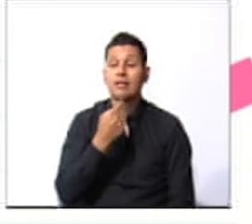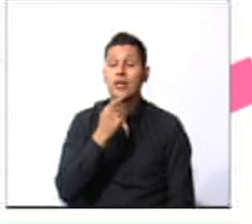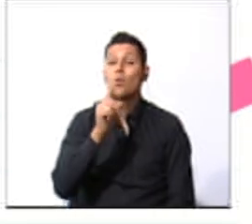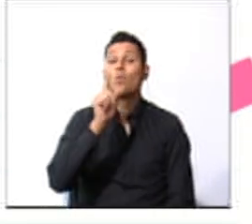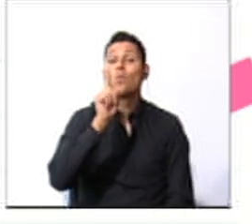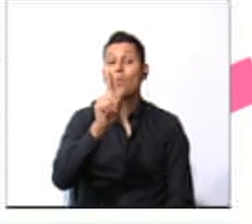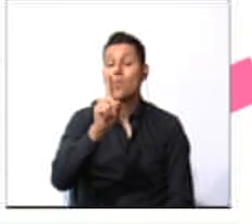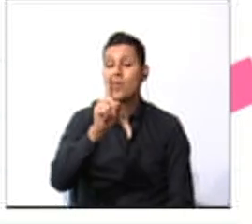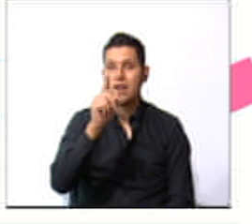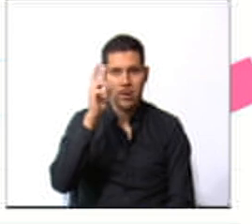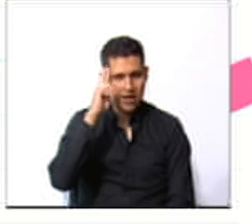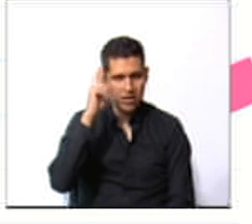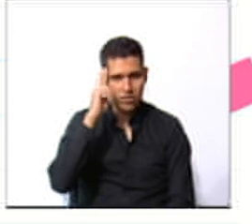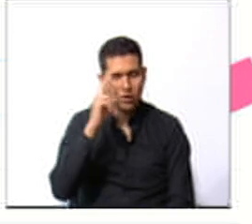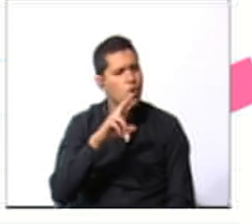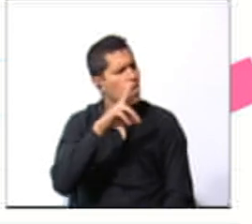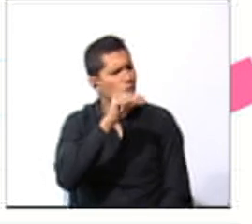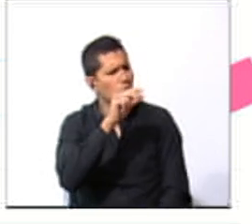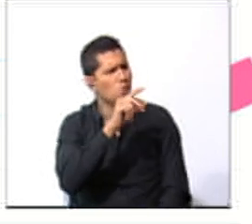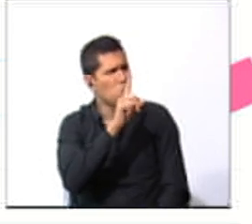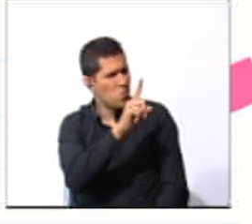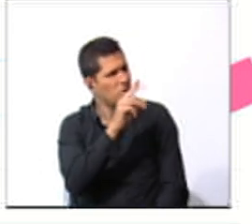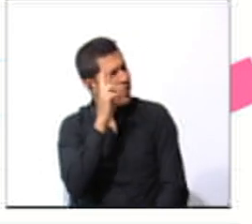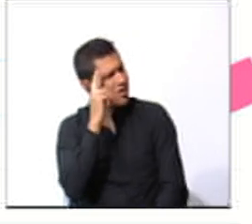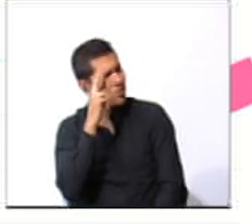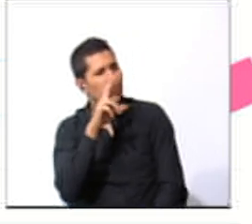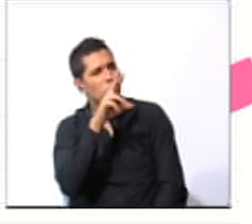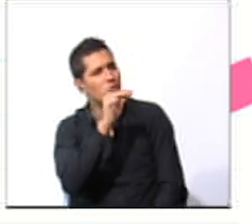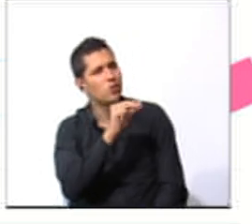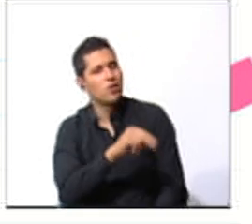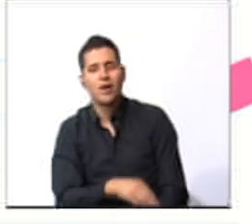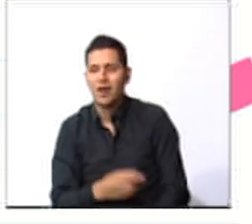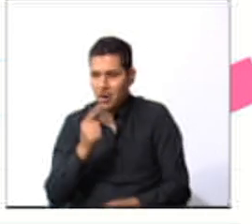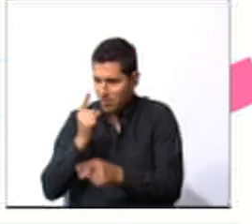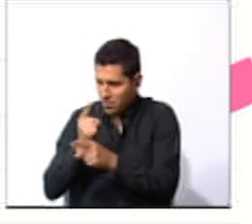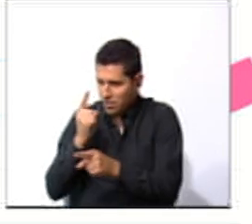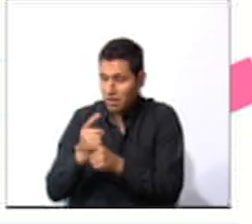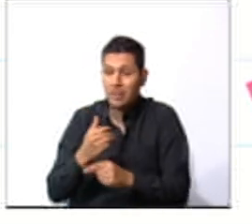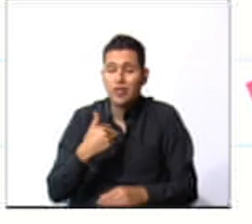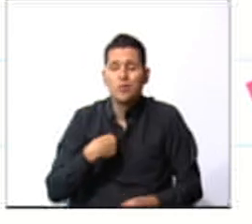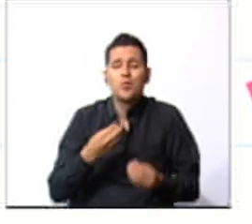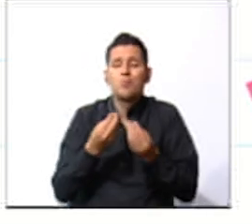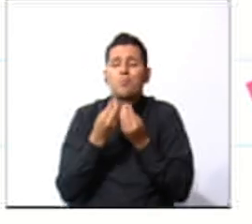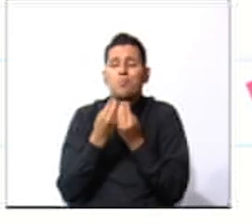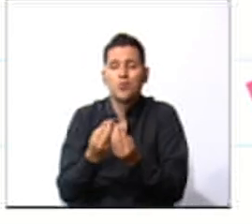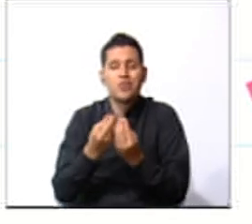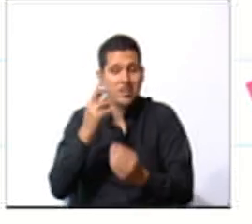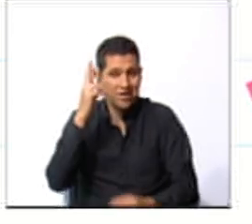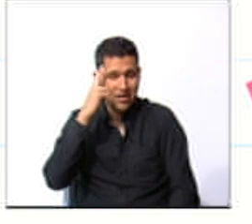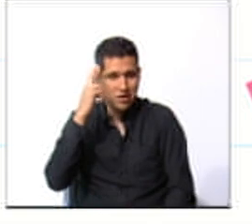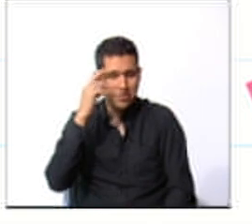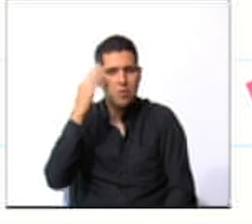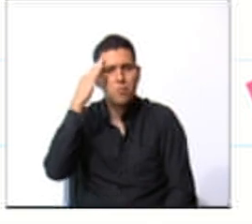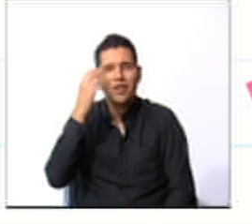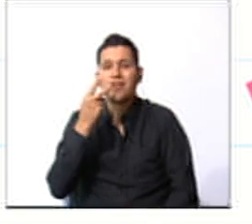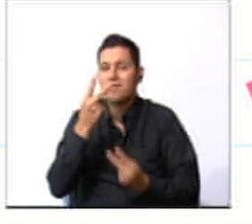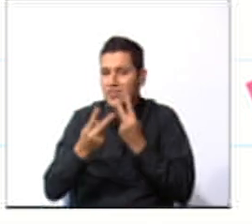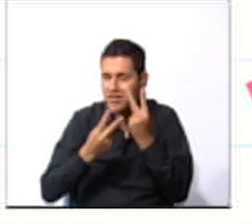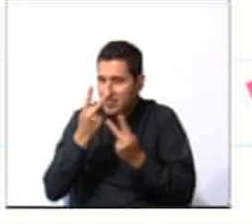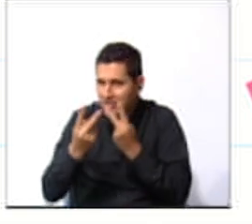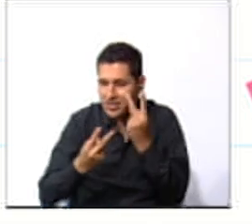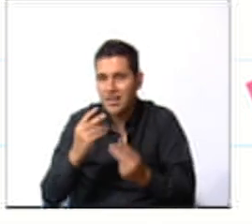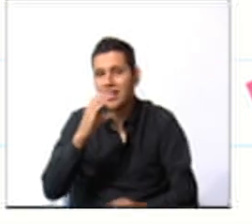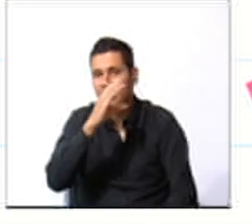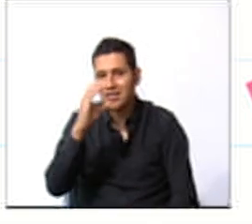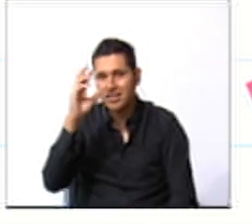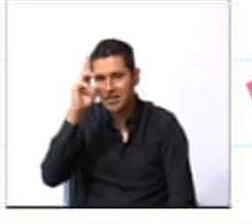one reason, no teacher, one reason, no. Right, we have many reasons why we